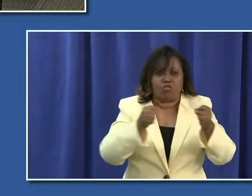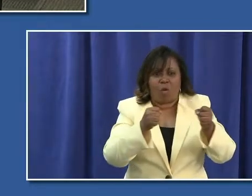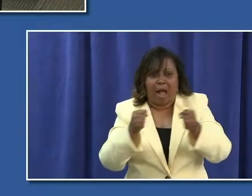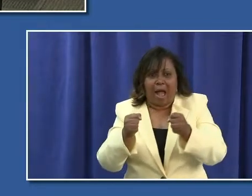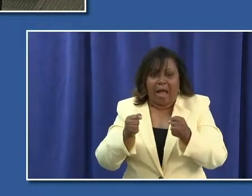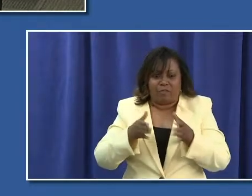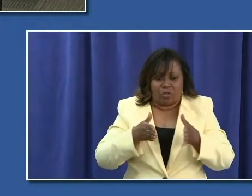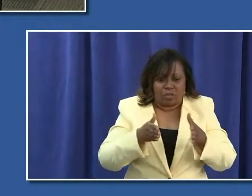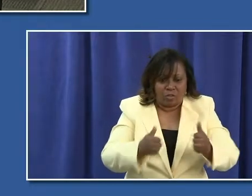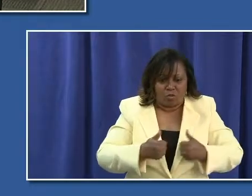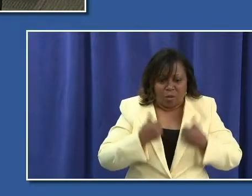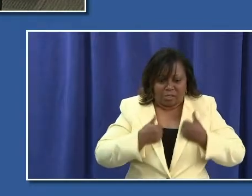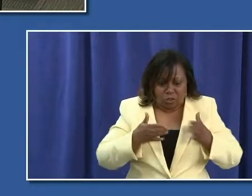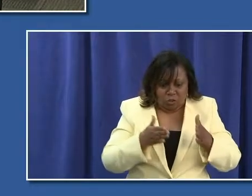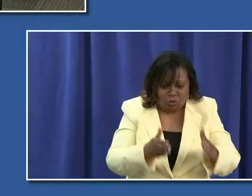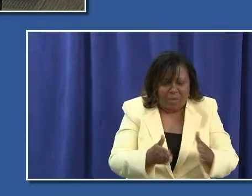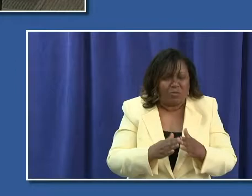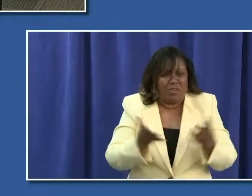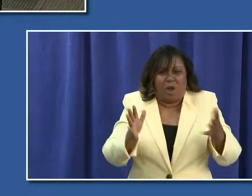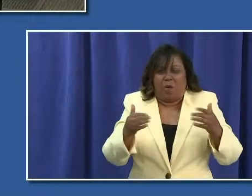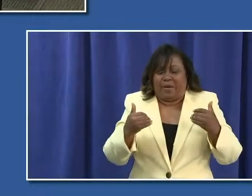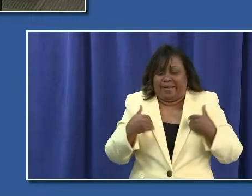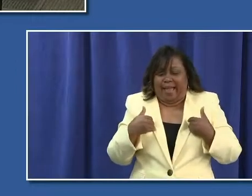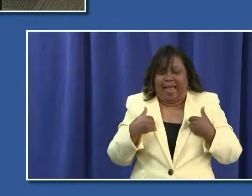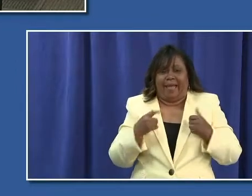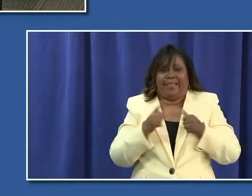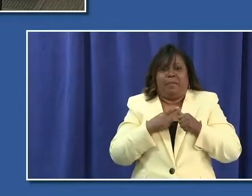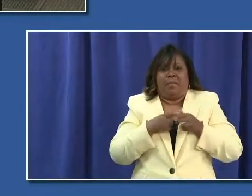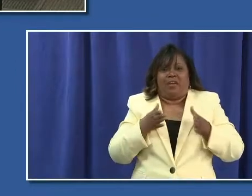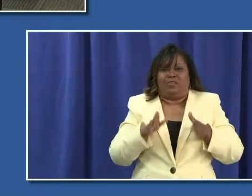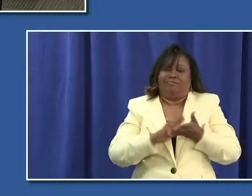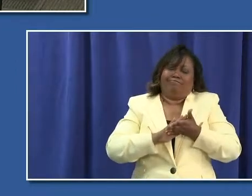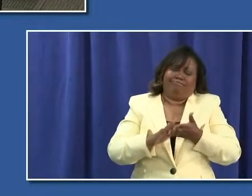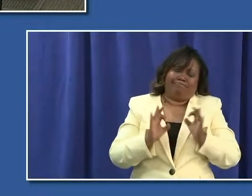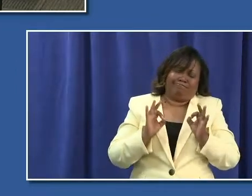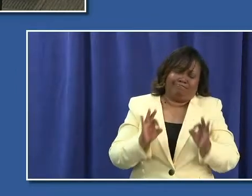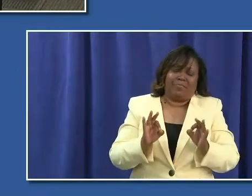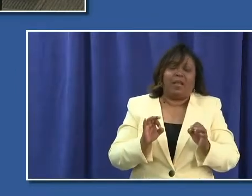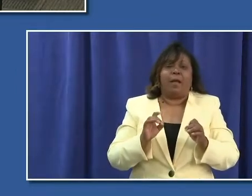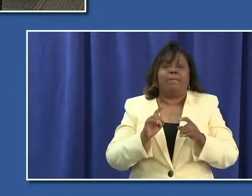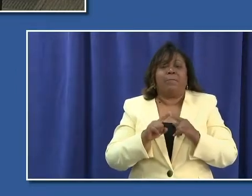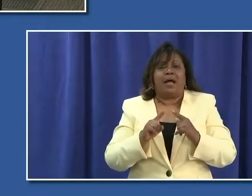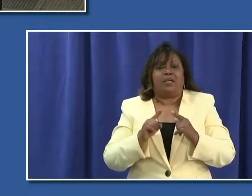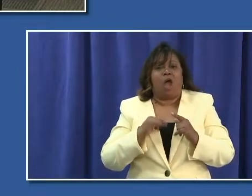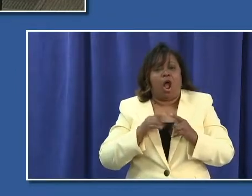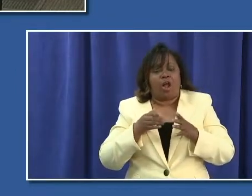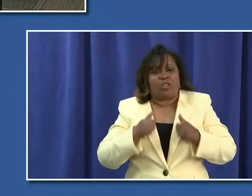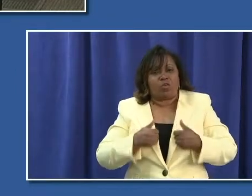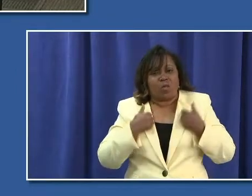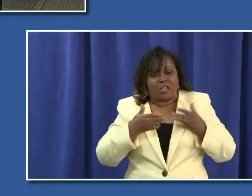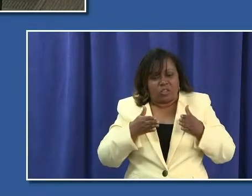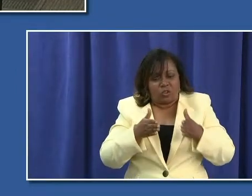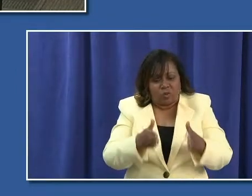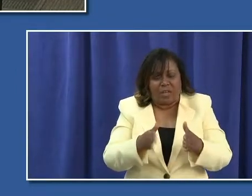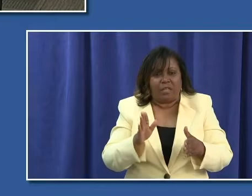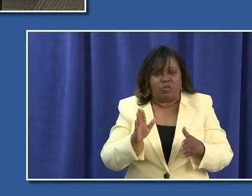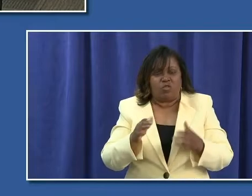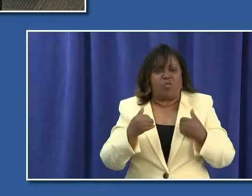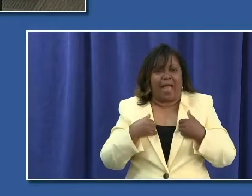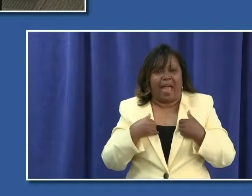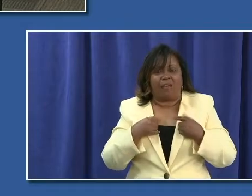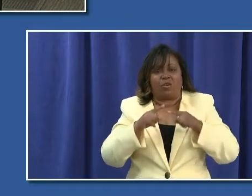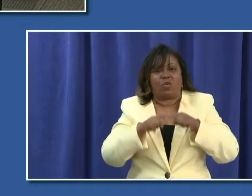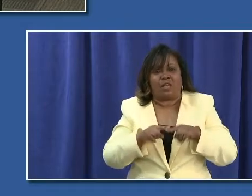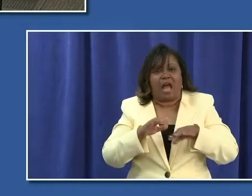the residential streets. We already have the main thoroughfares mapped out, but on the residential streets, we used to have